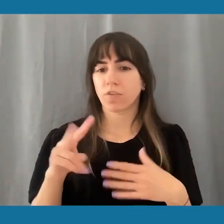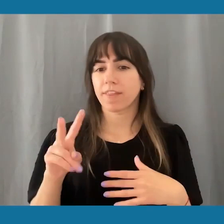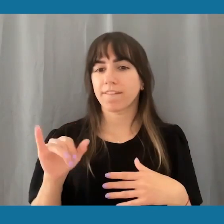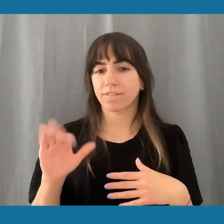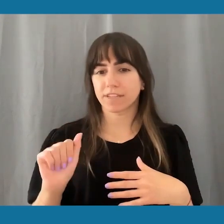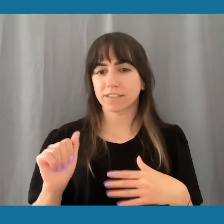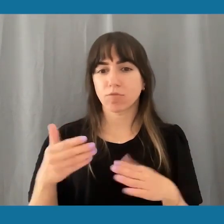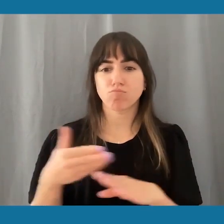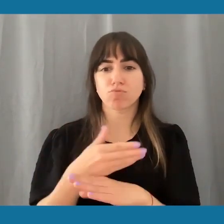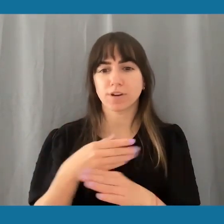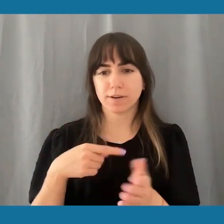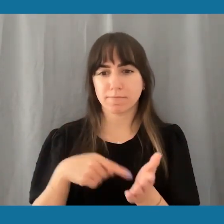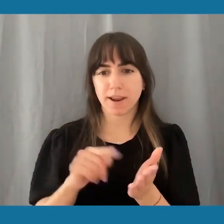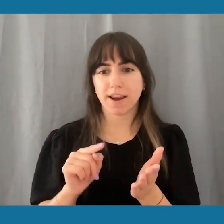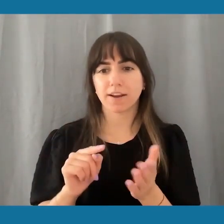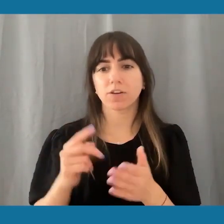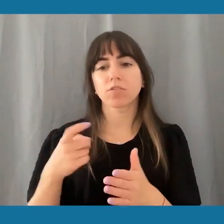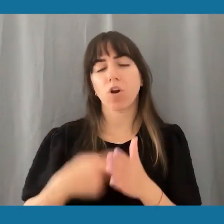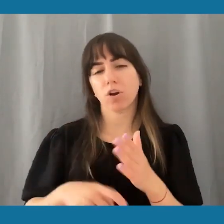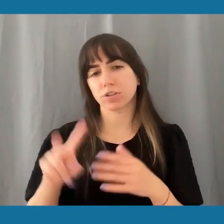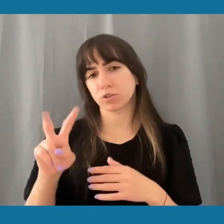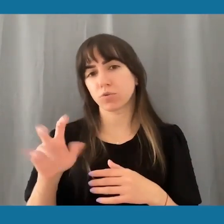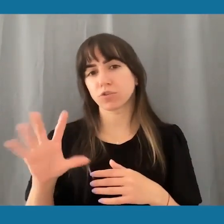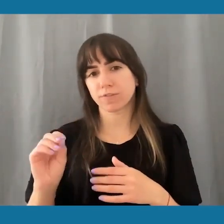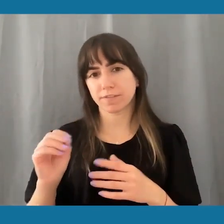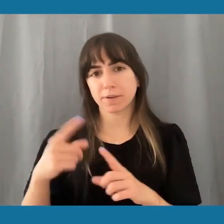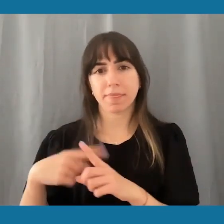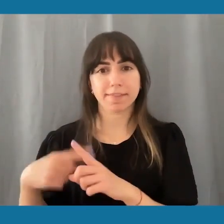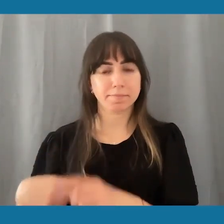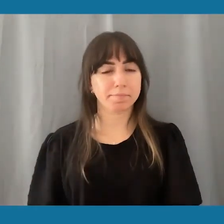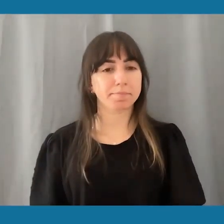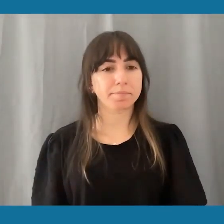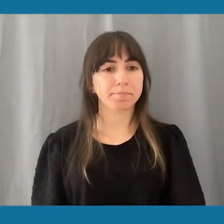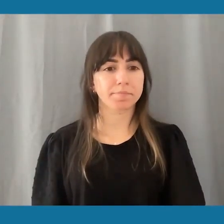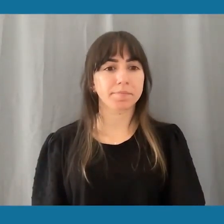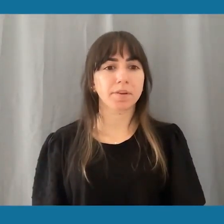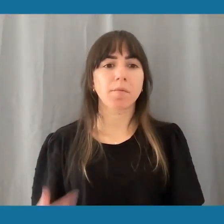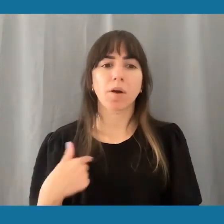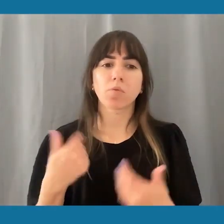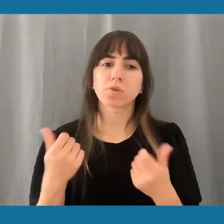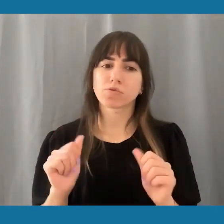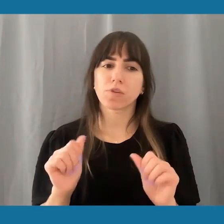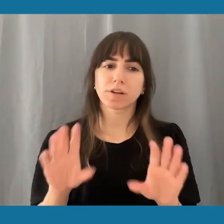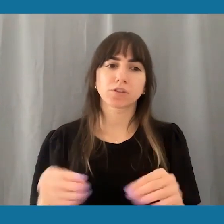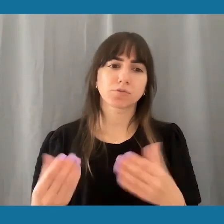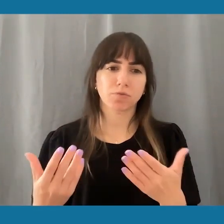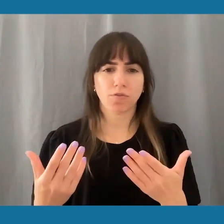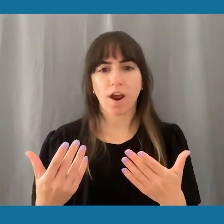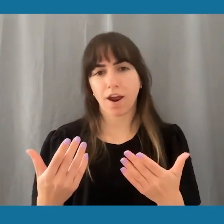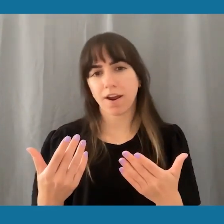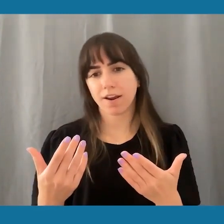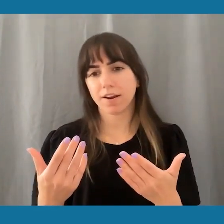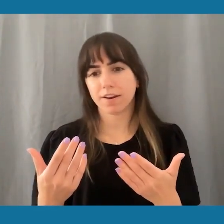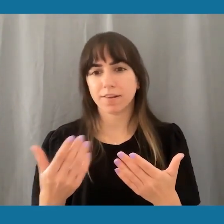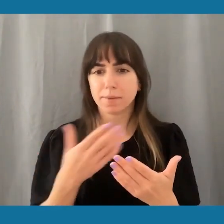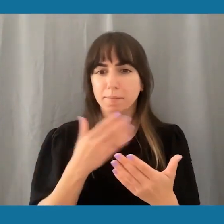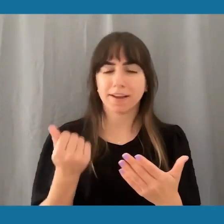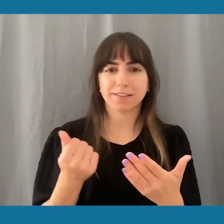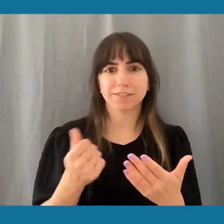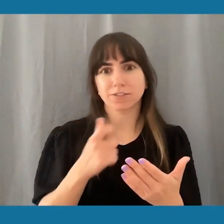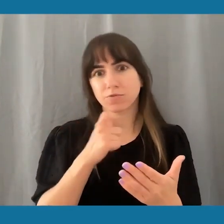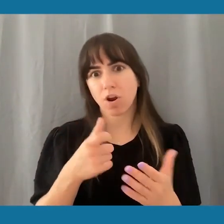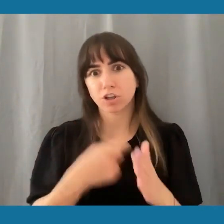by not charging application fees, monthly or yearly maintenance fees, as well as no paper check requests. We